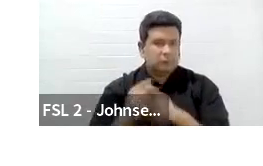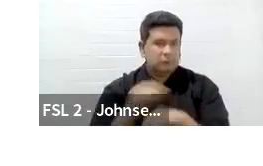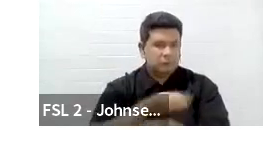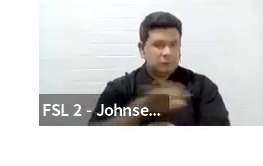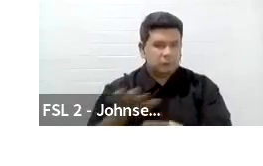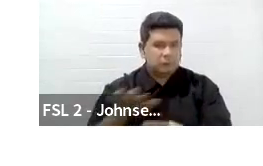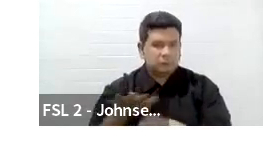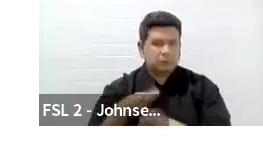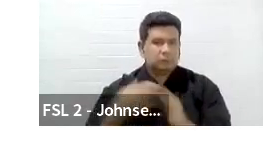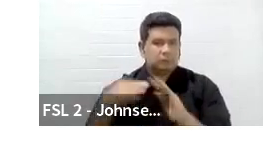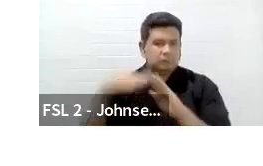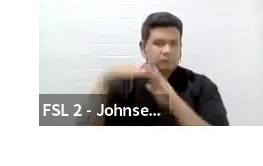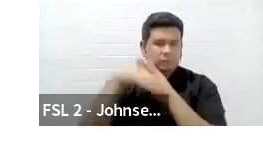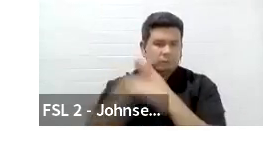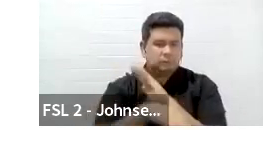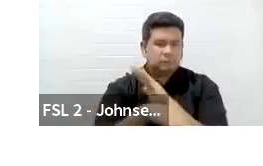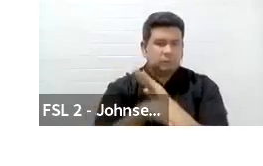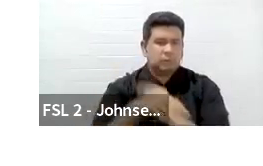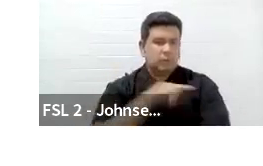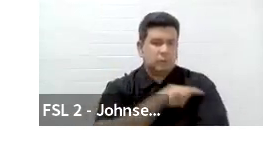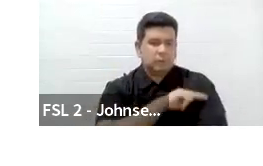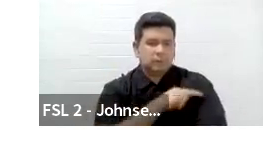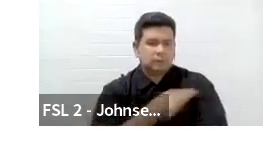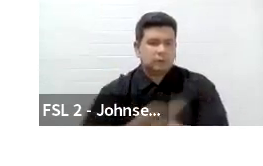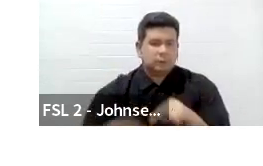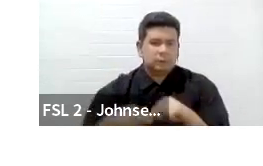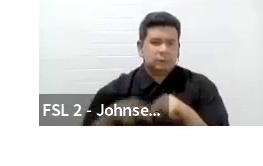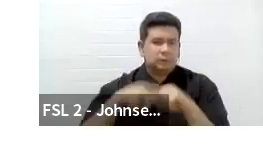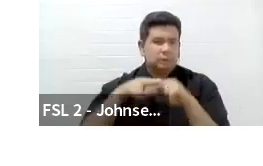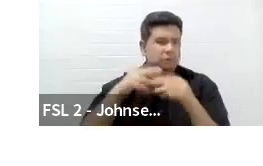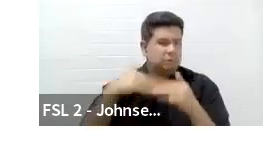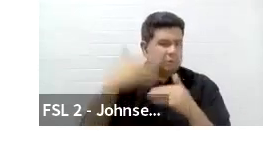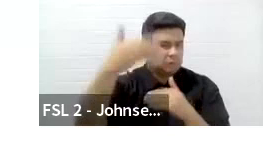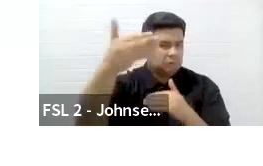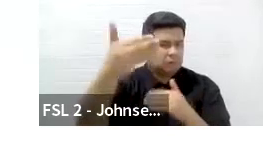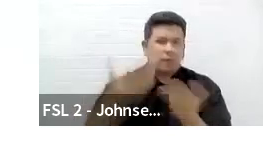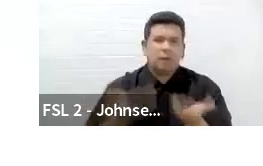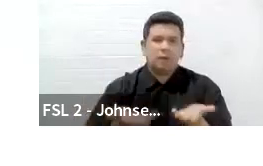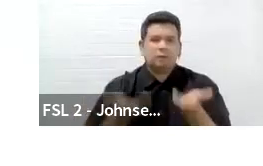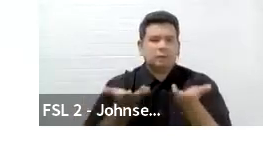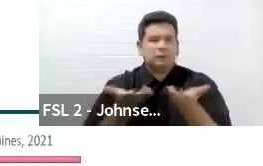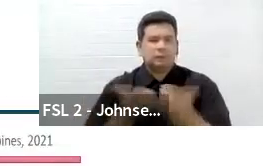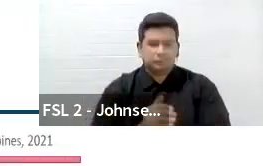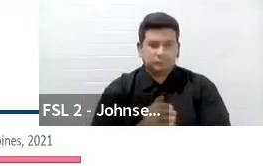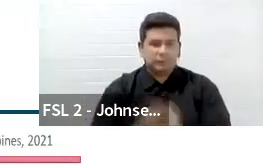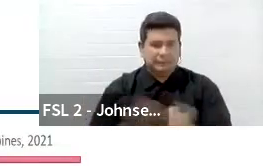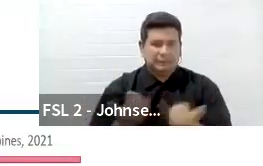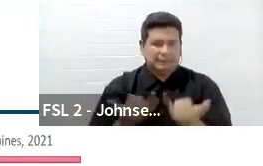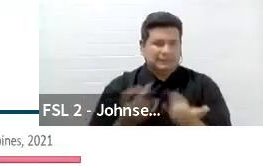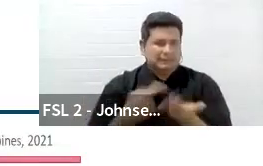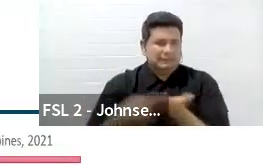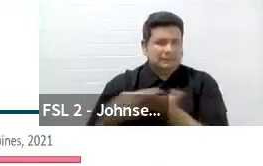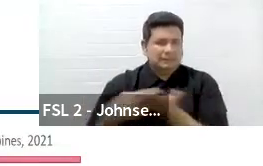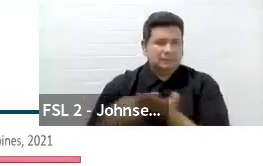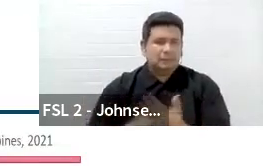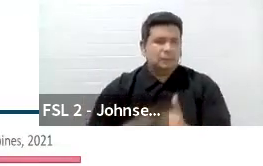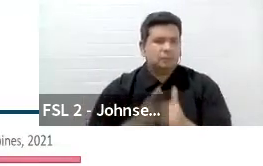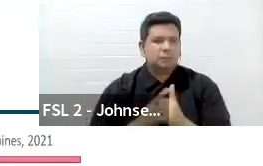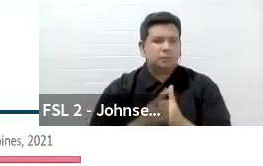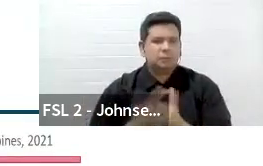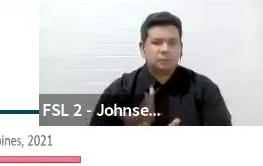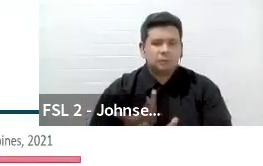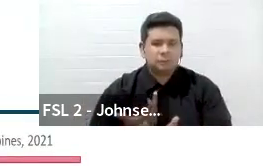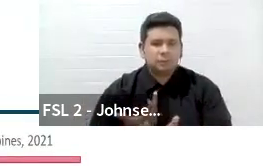decline in natural increase in the short and long term? So let's try to discuss them one by one. For one, we can anticipate